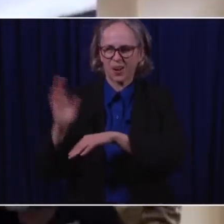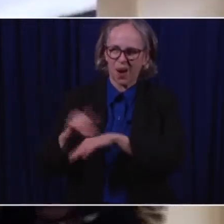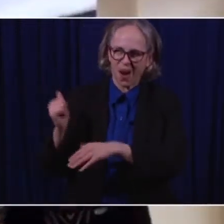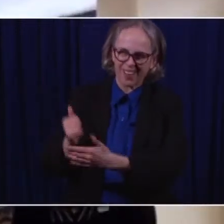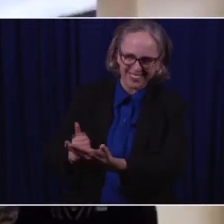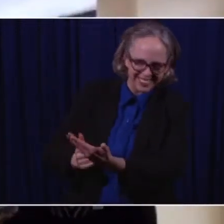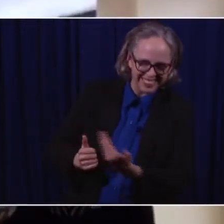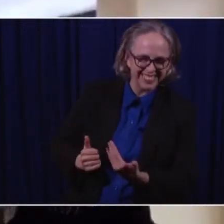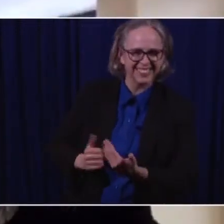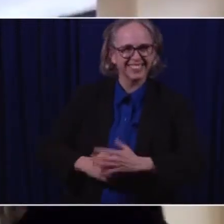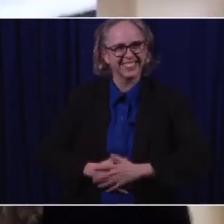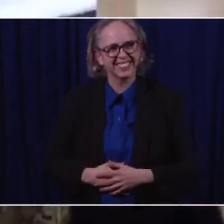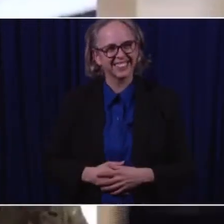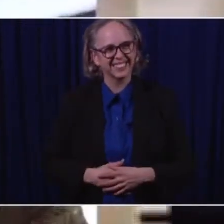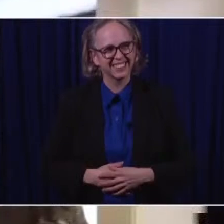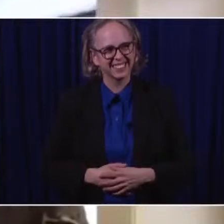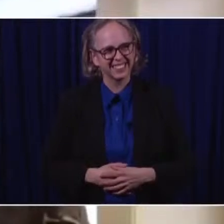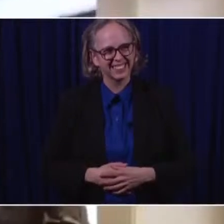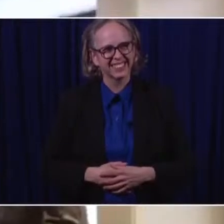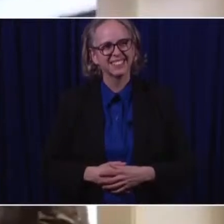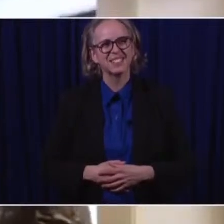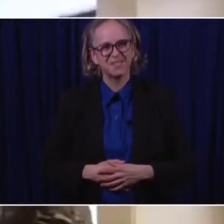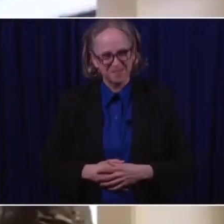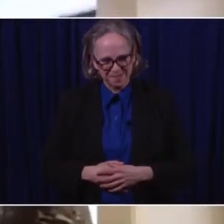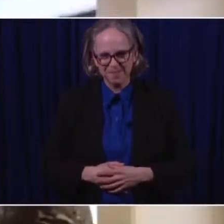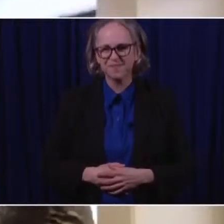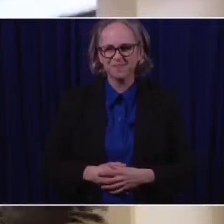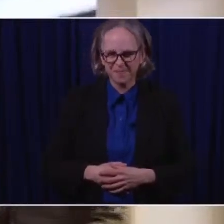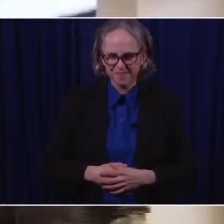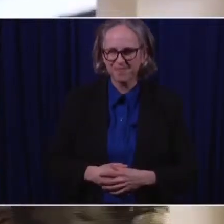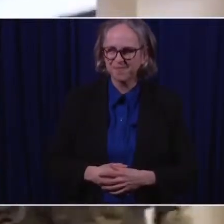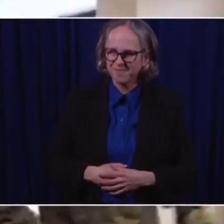So we'll